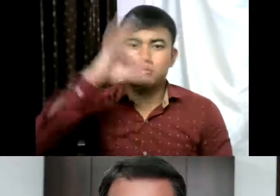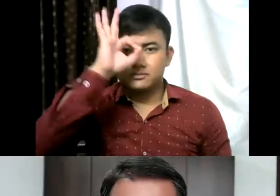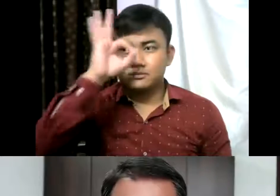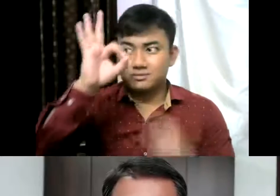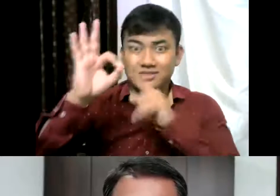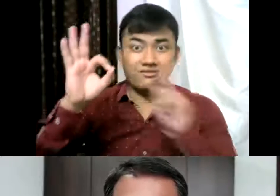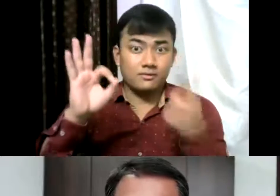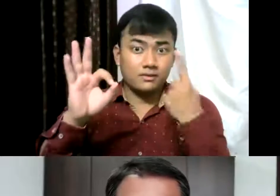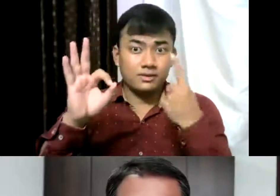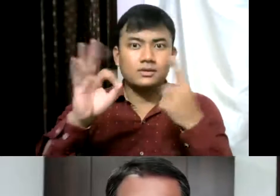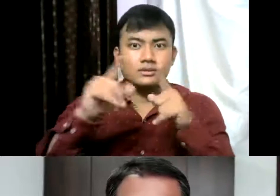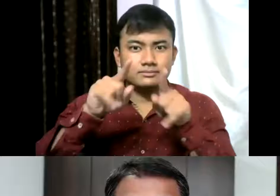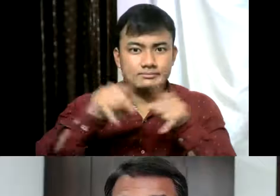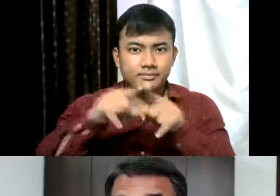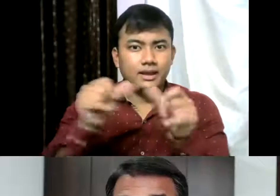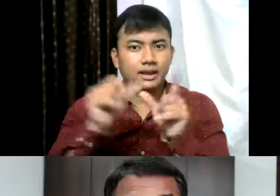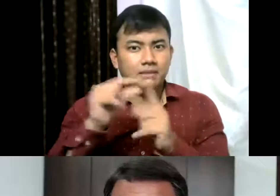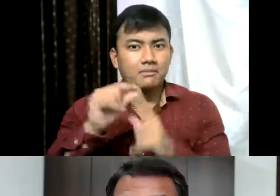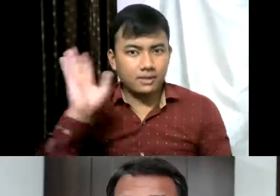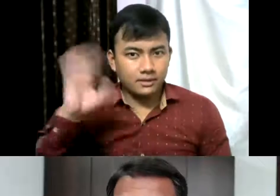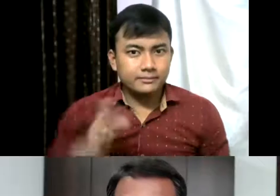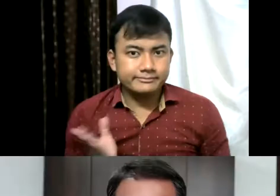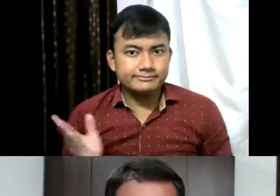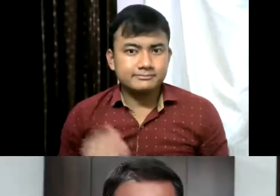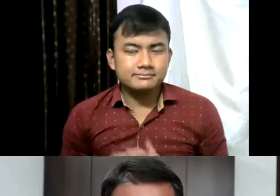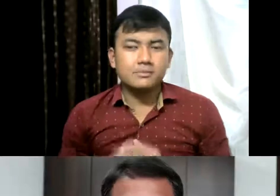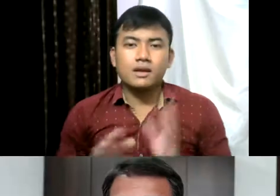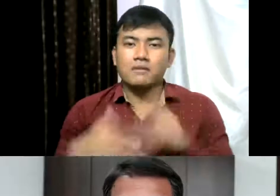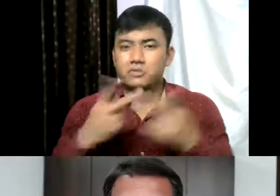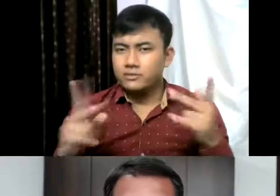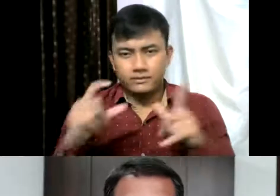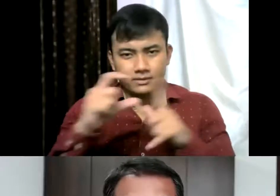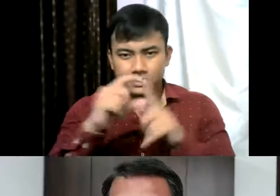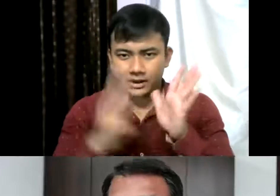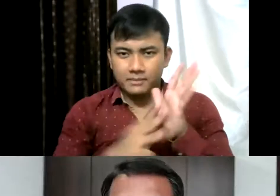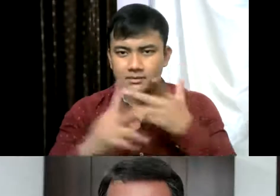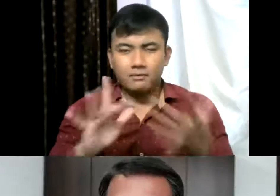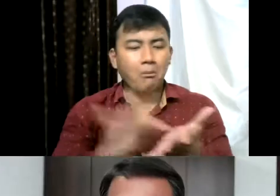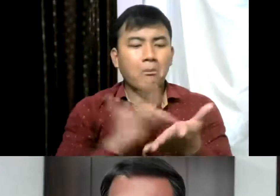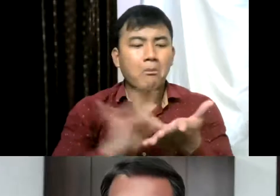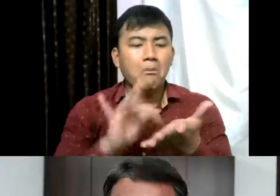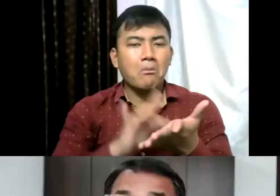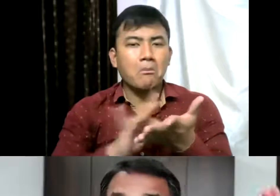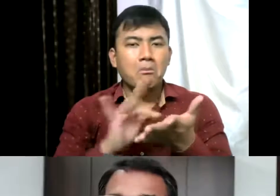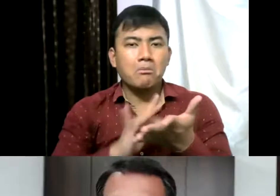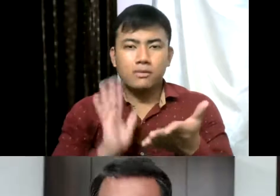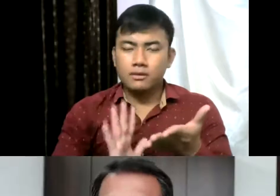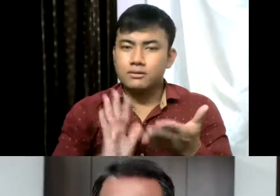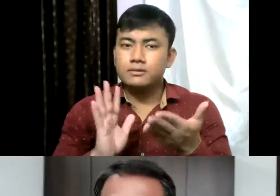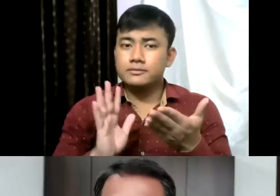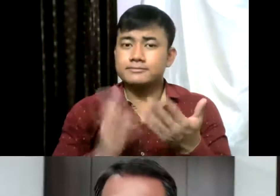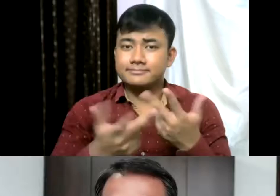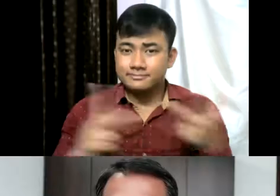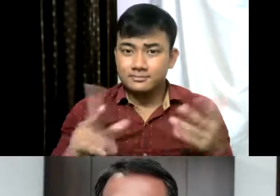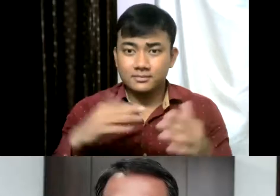app, and sliding into DMs today has become normal parlance. At some point, it